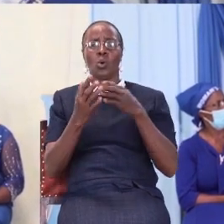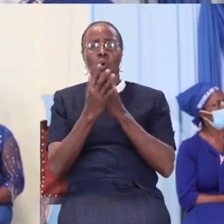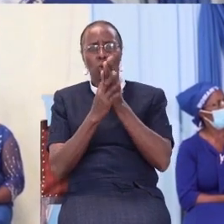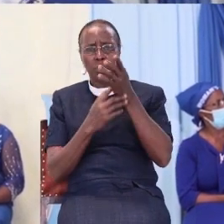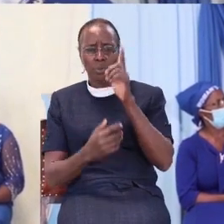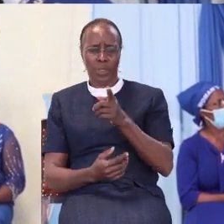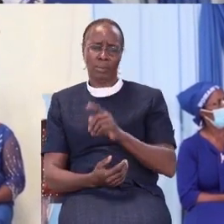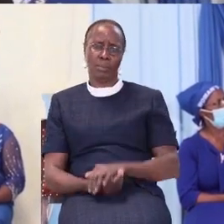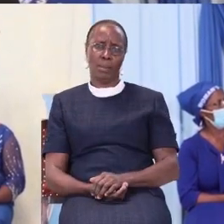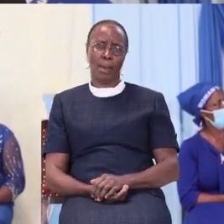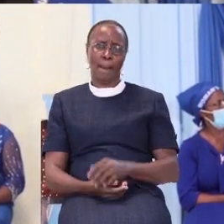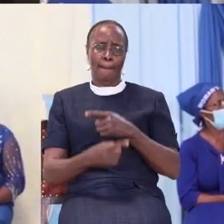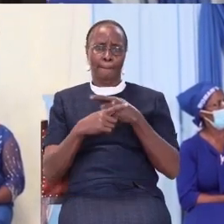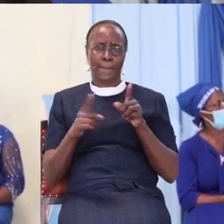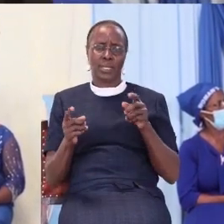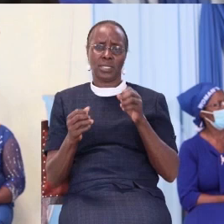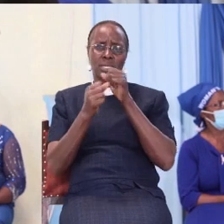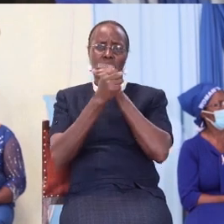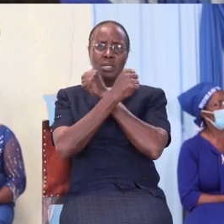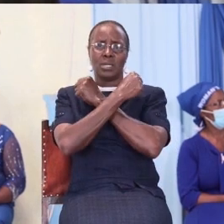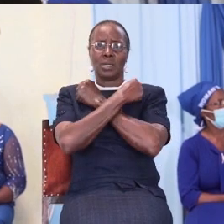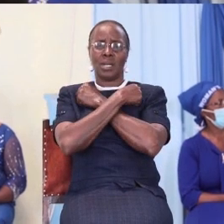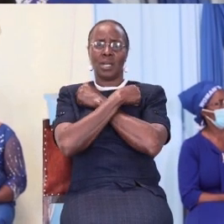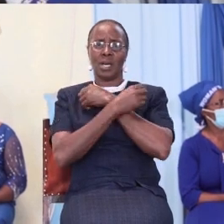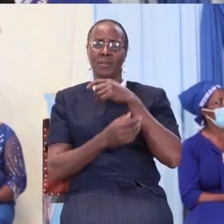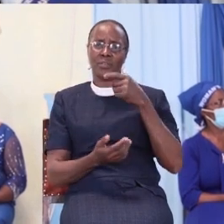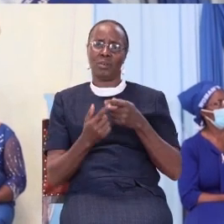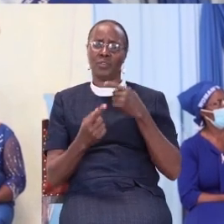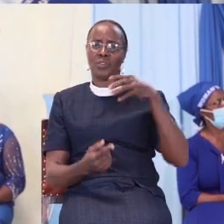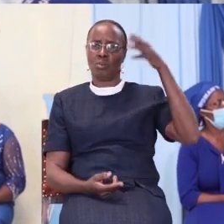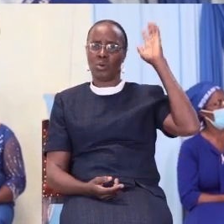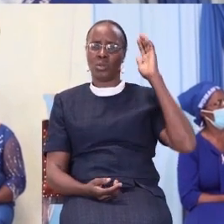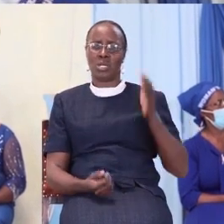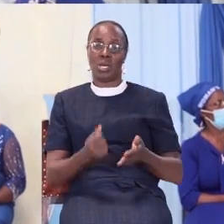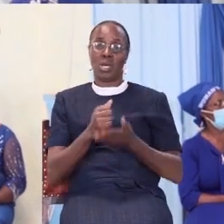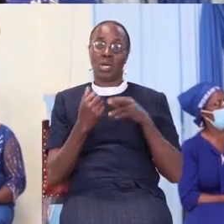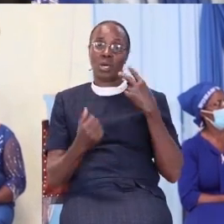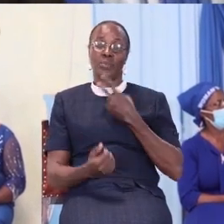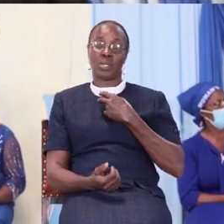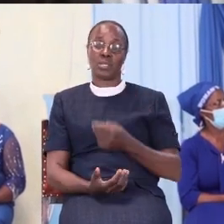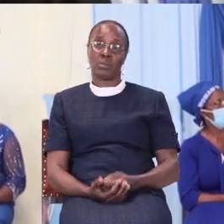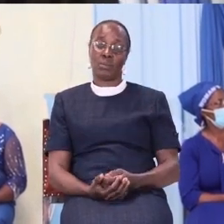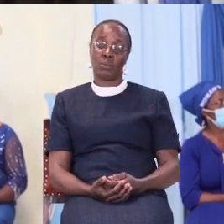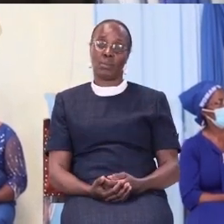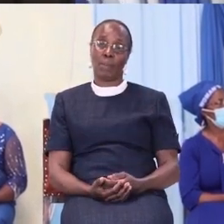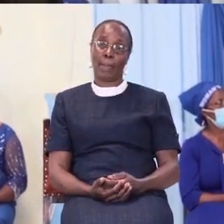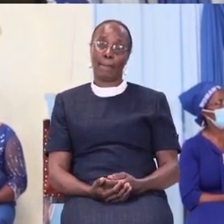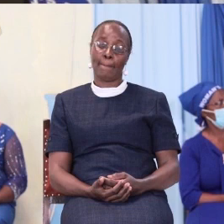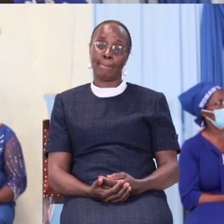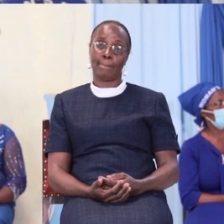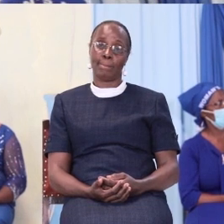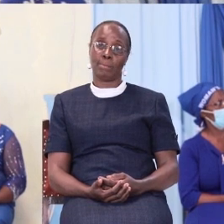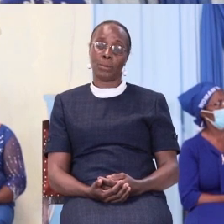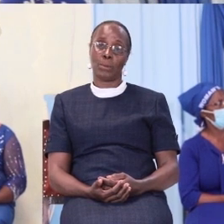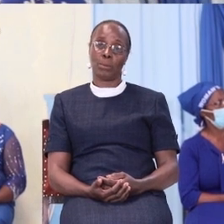us, not very sure how we're going to go about it. But I want to say